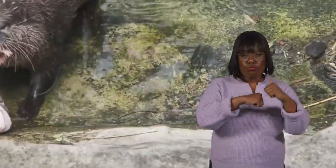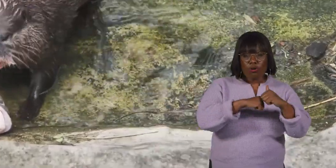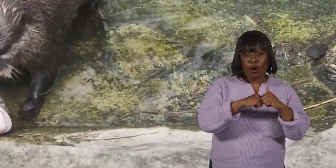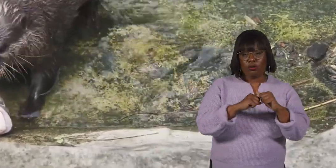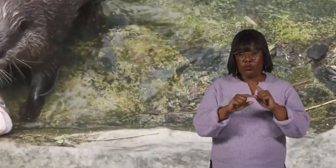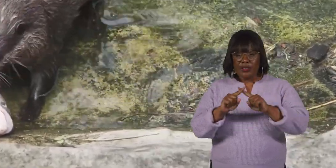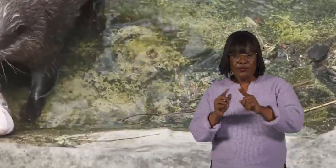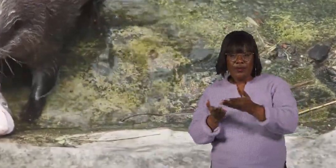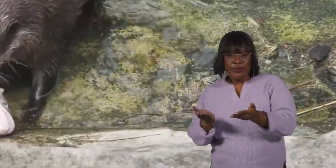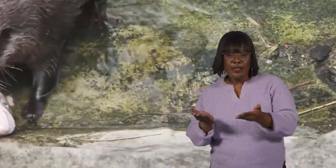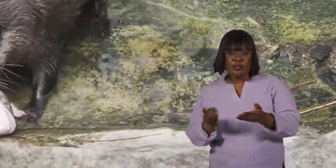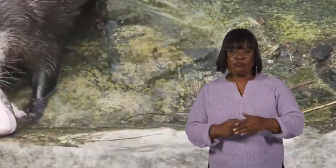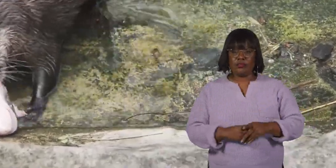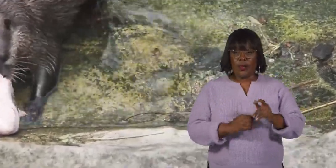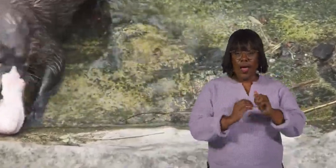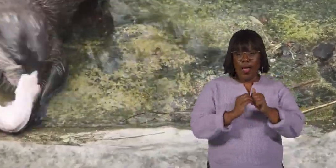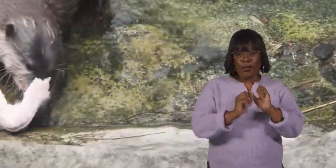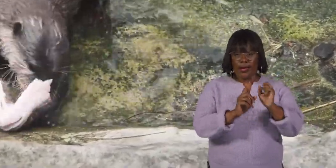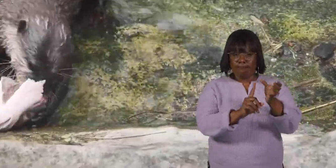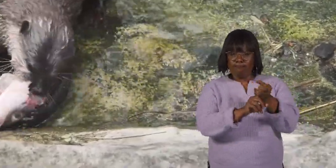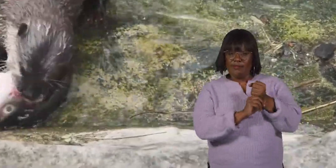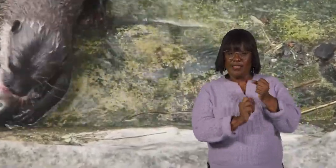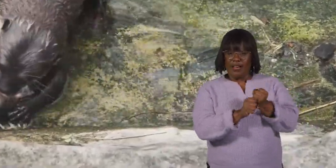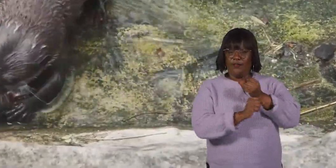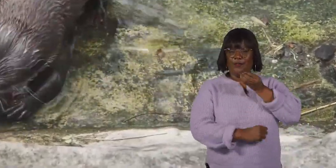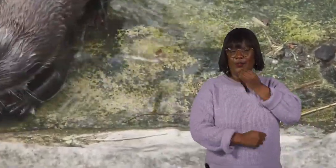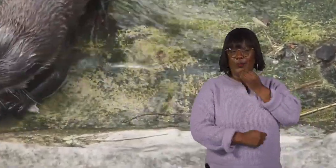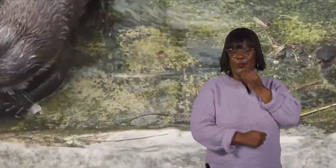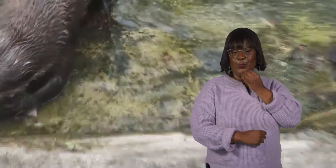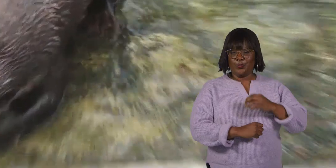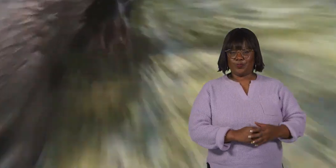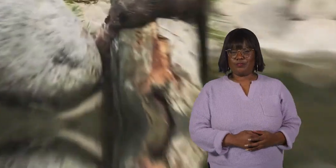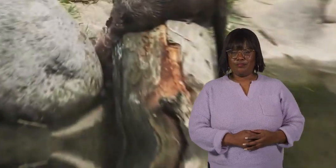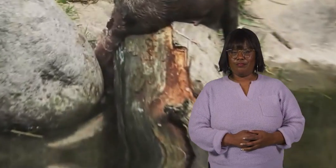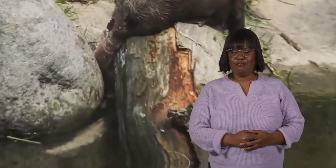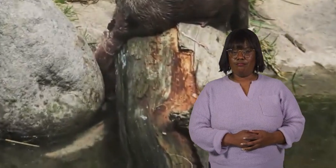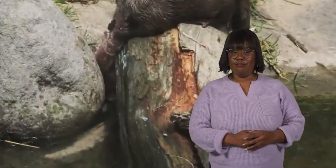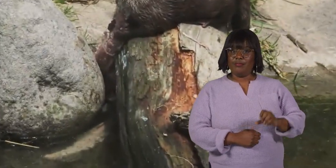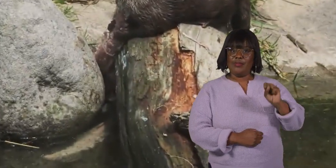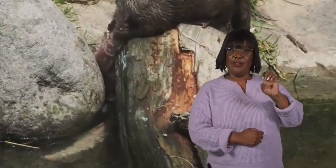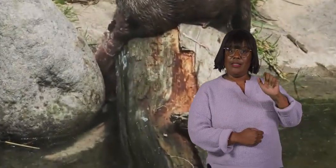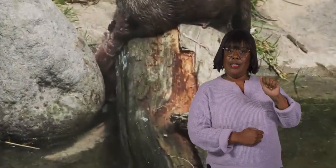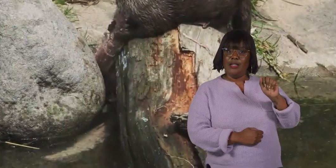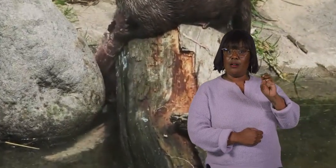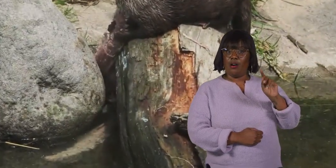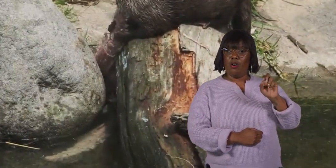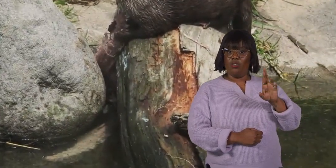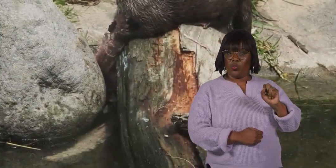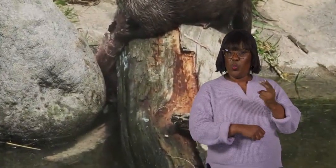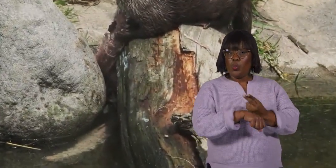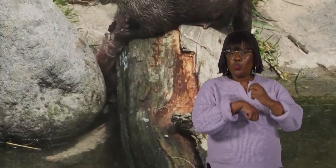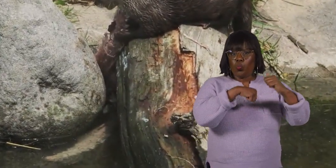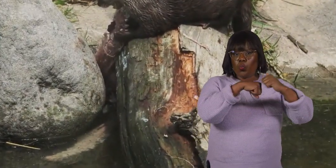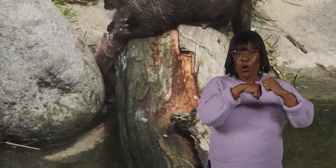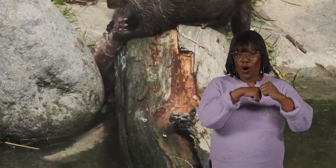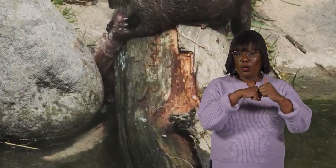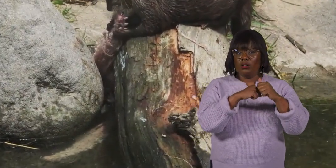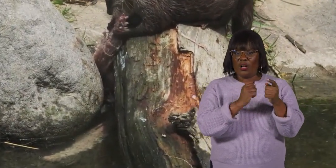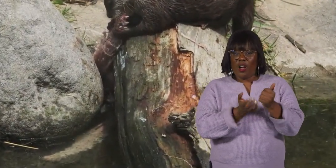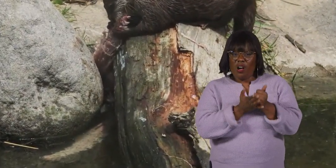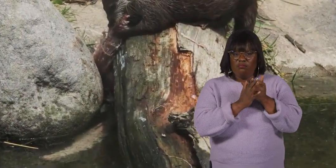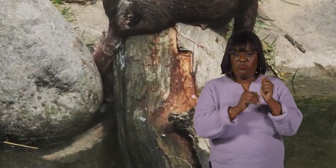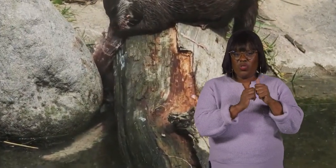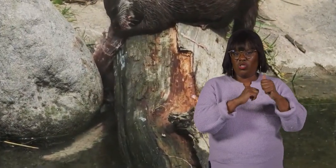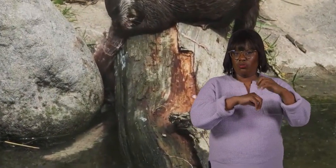other items as tools to perform certain tasks to get food. Sea otters use rocks to crack open the